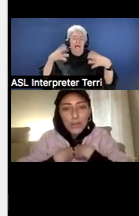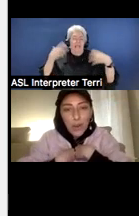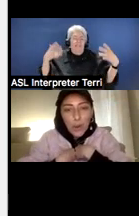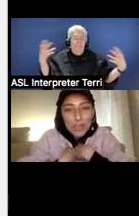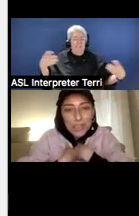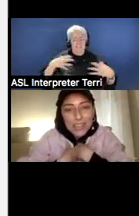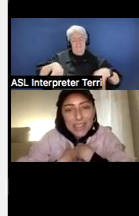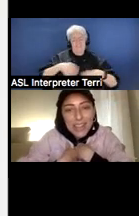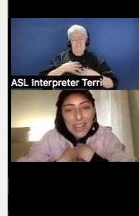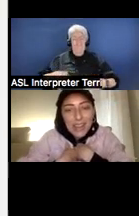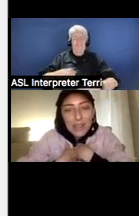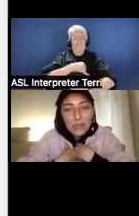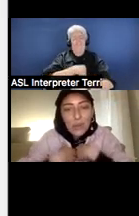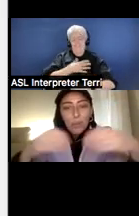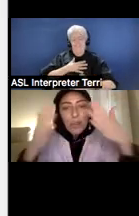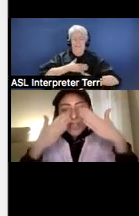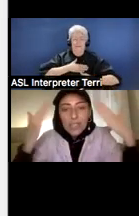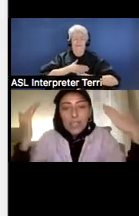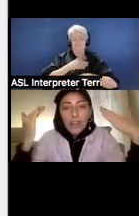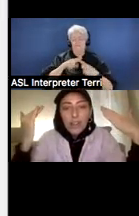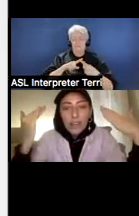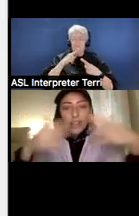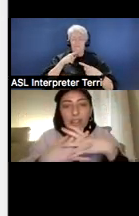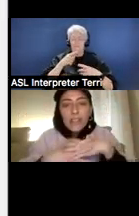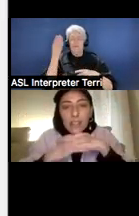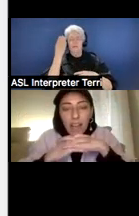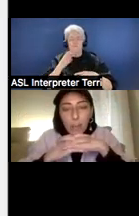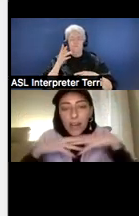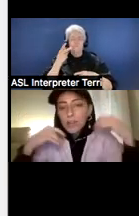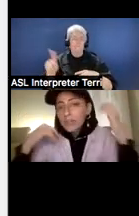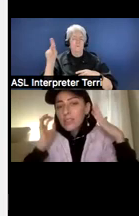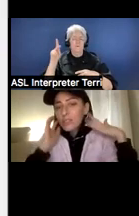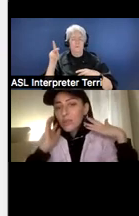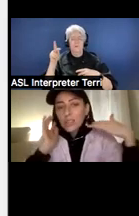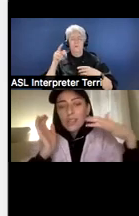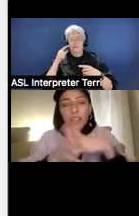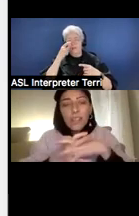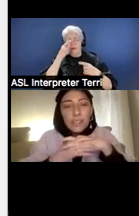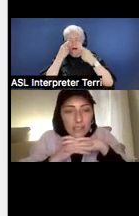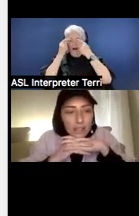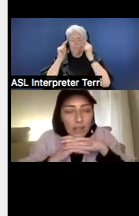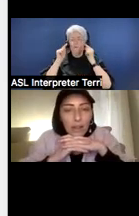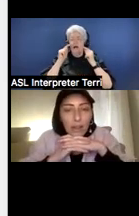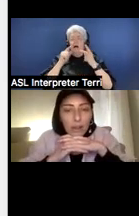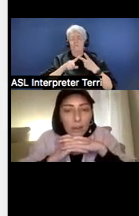house robe. With burgundy colored eyebrows and assorted